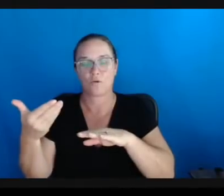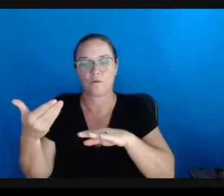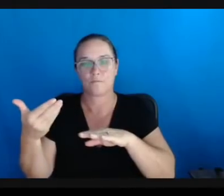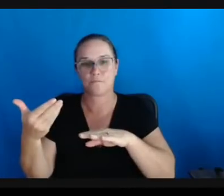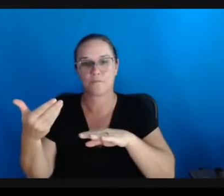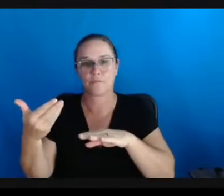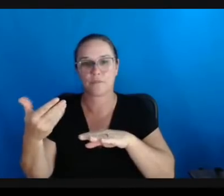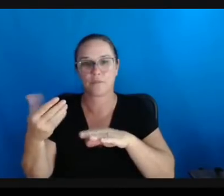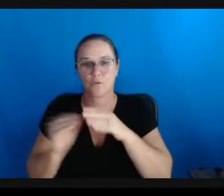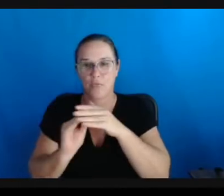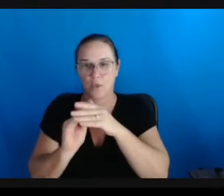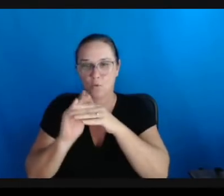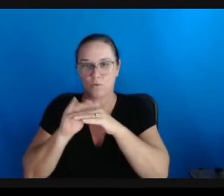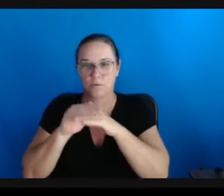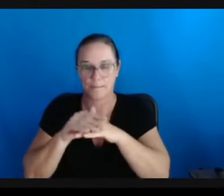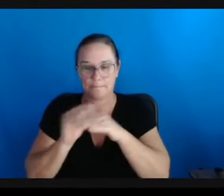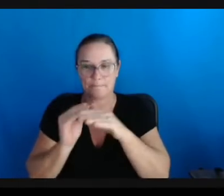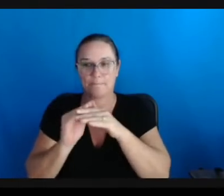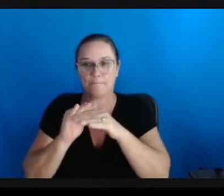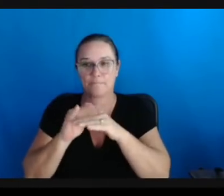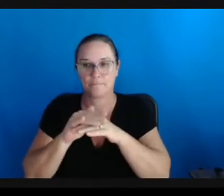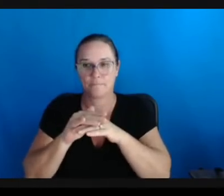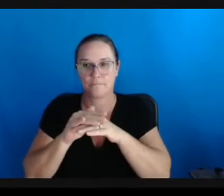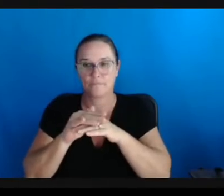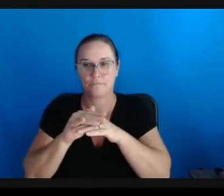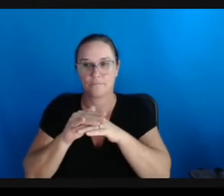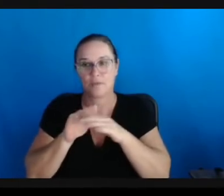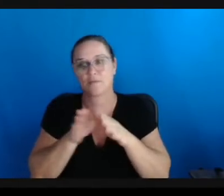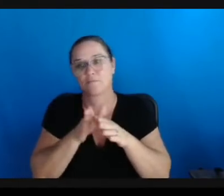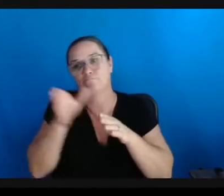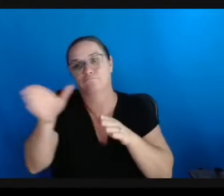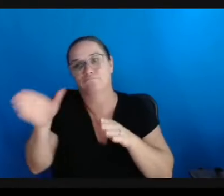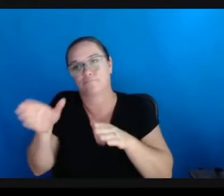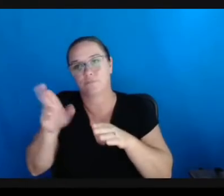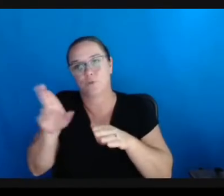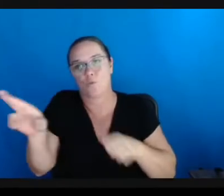our ooze-up is off to the right of that.